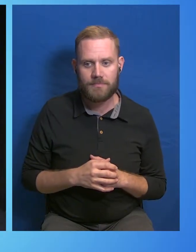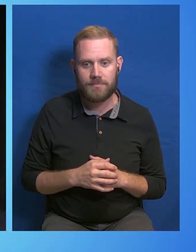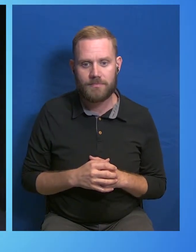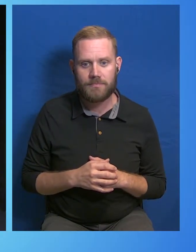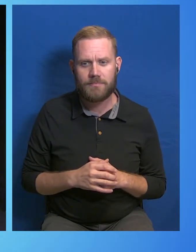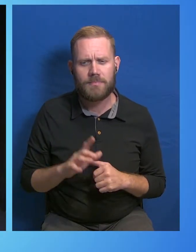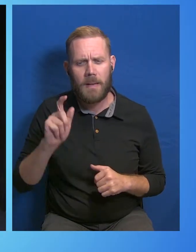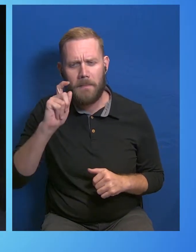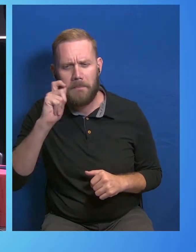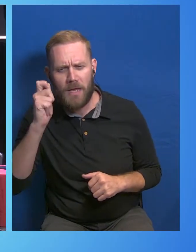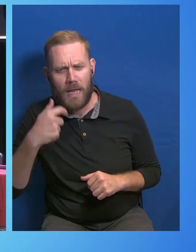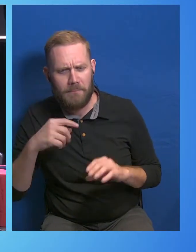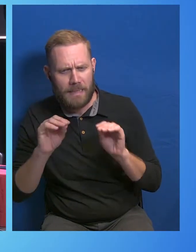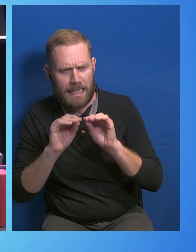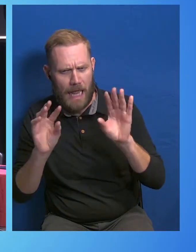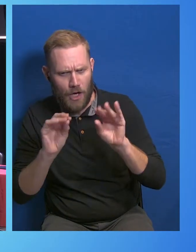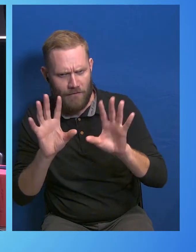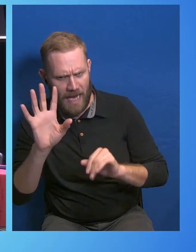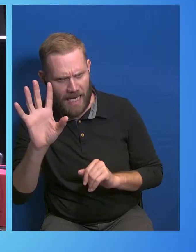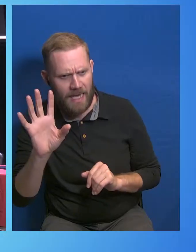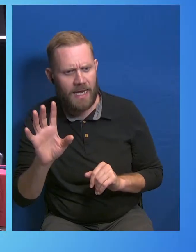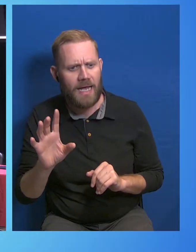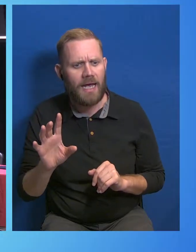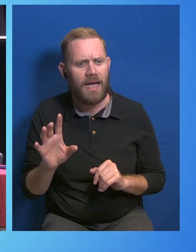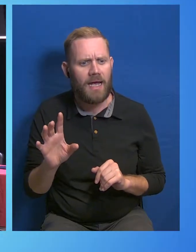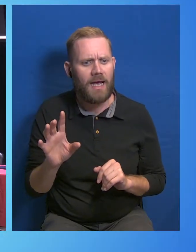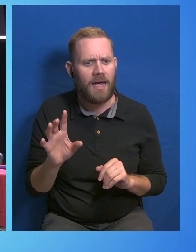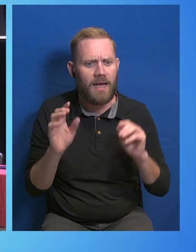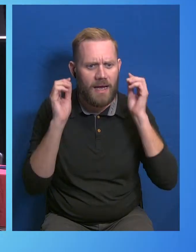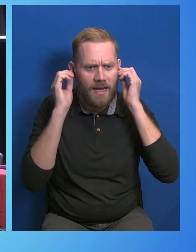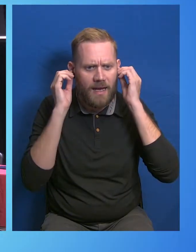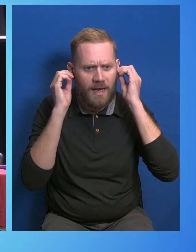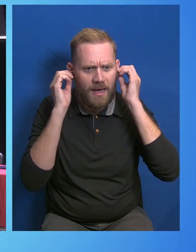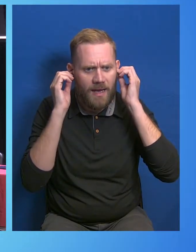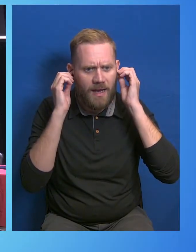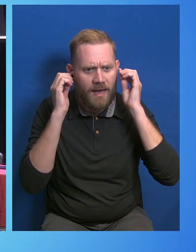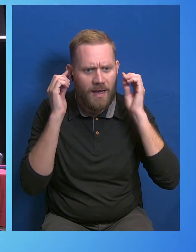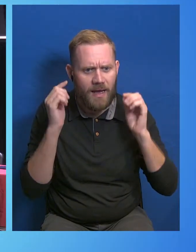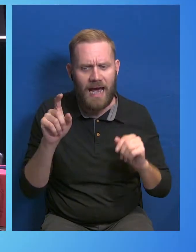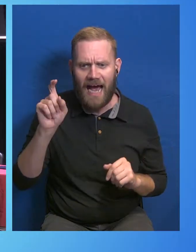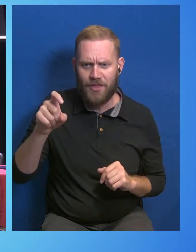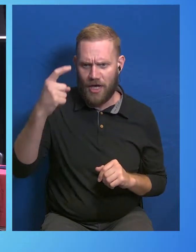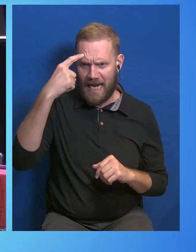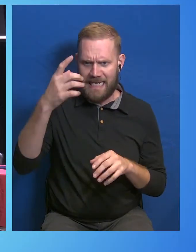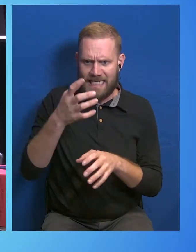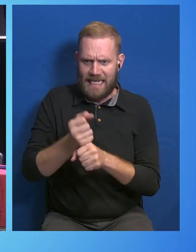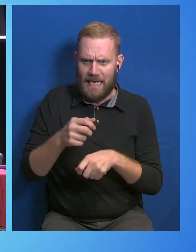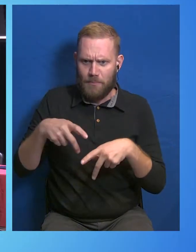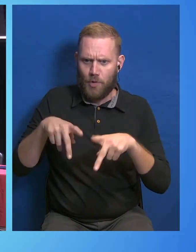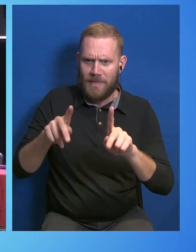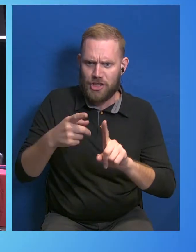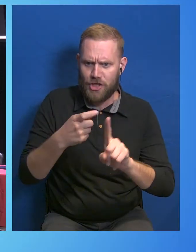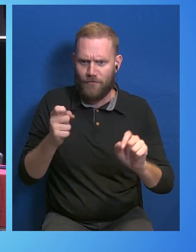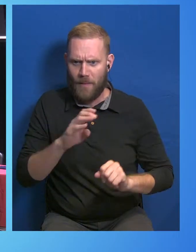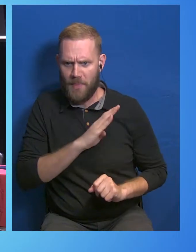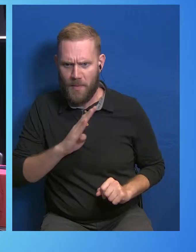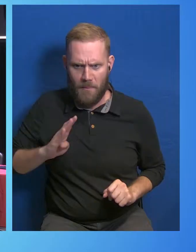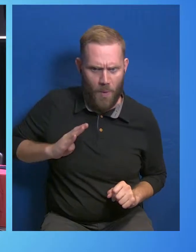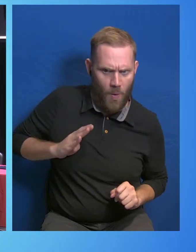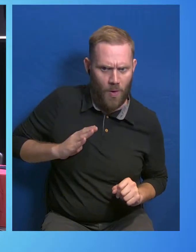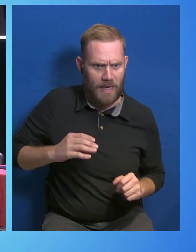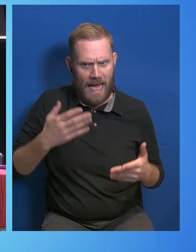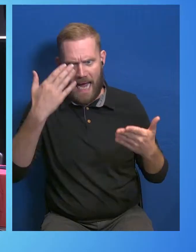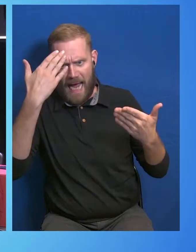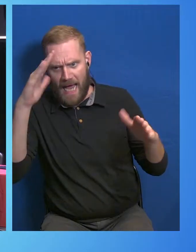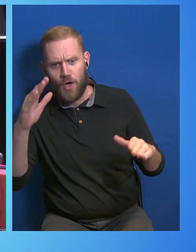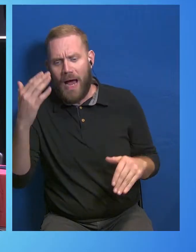This is Bill, I'll clarify, because I had come across some information that suggested I needed to get permission from the board, and I don't even know who that is. I